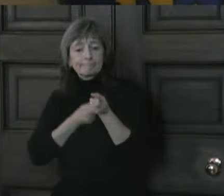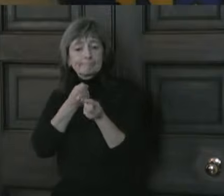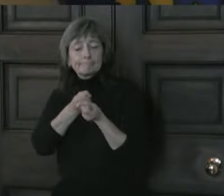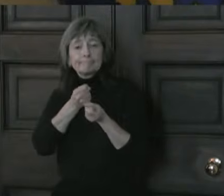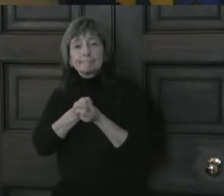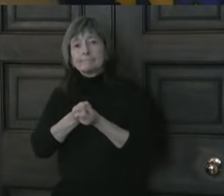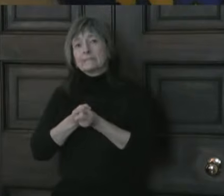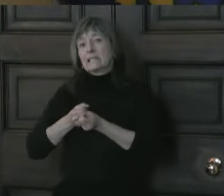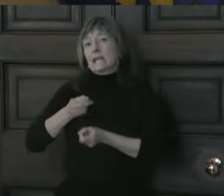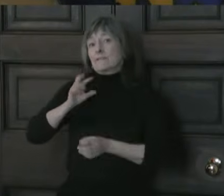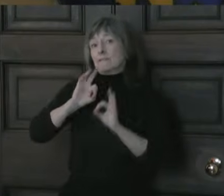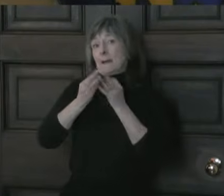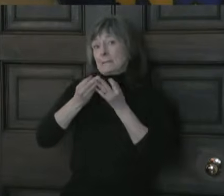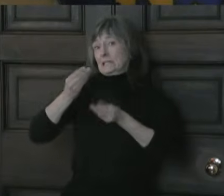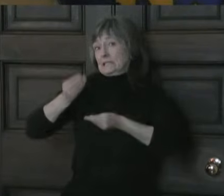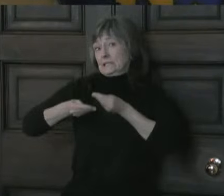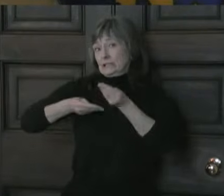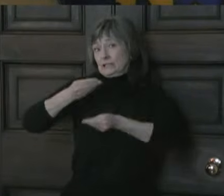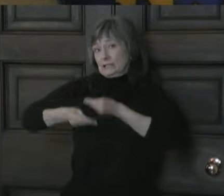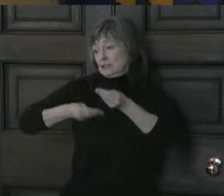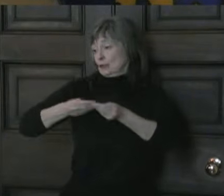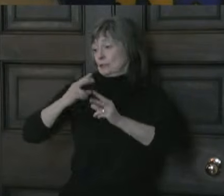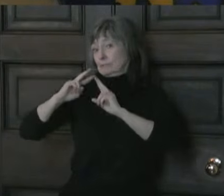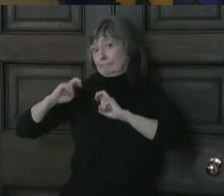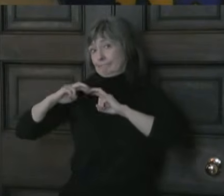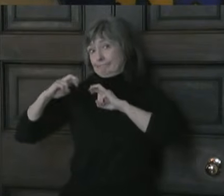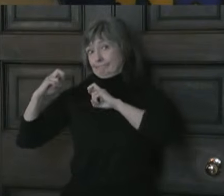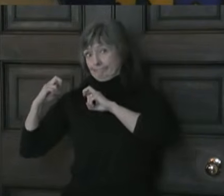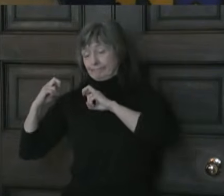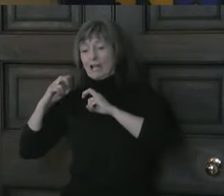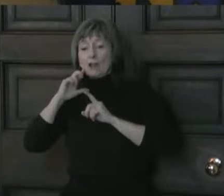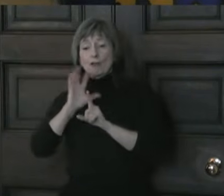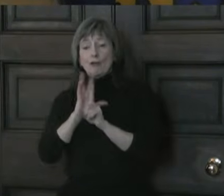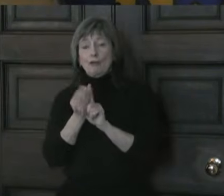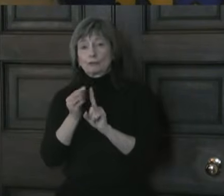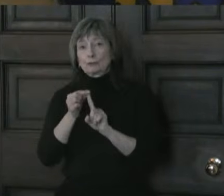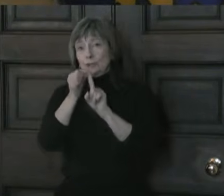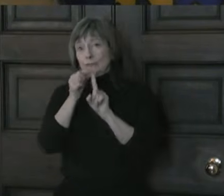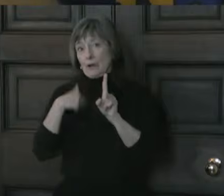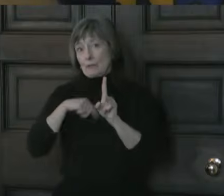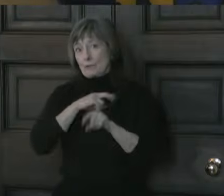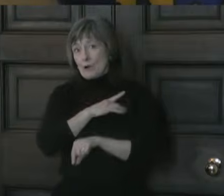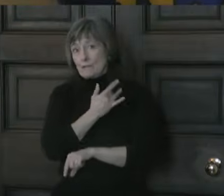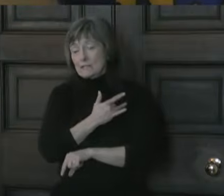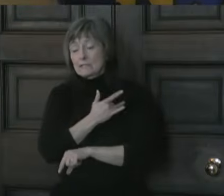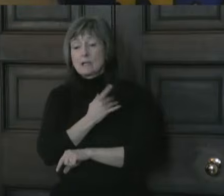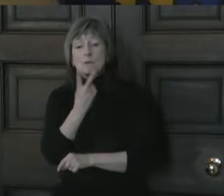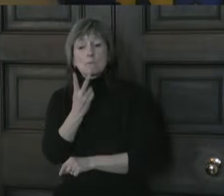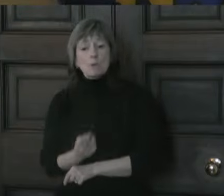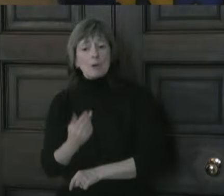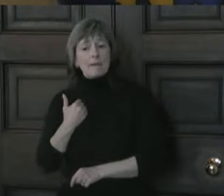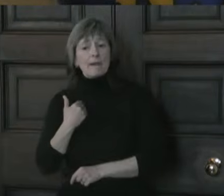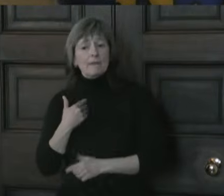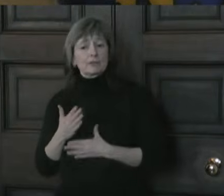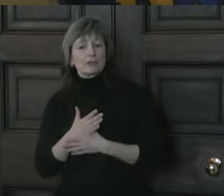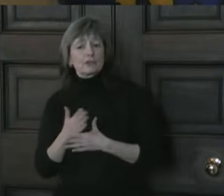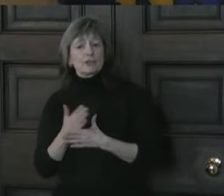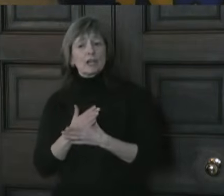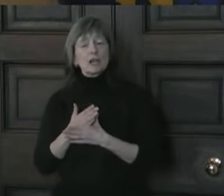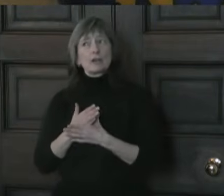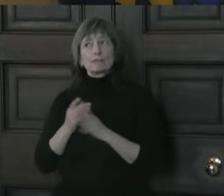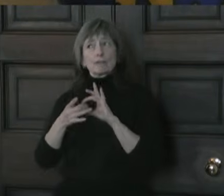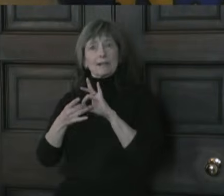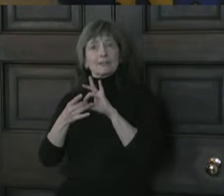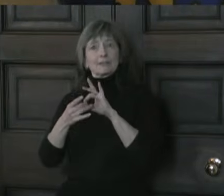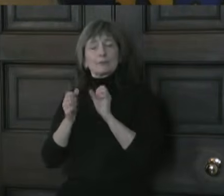cultural uniqueness of our province, both nurturing and sharing the iconic relationships many of us have